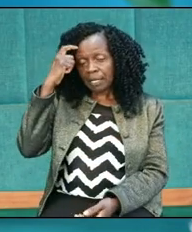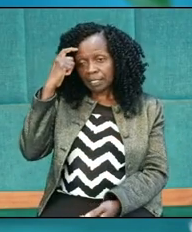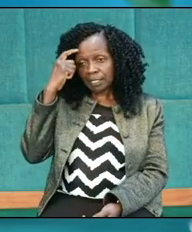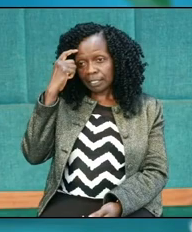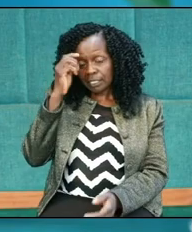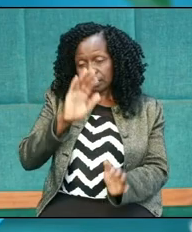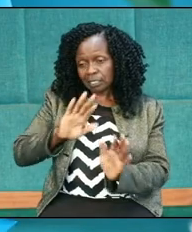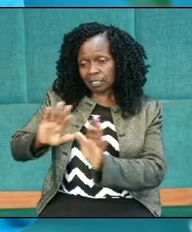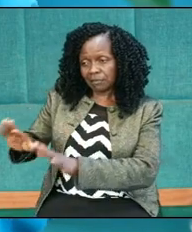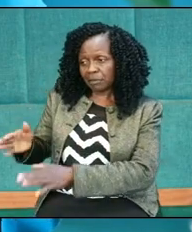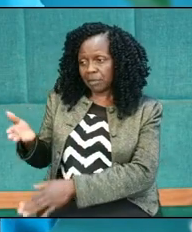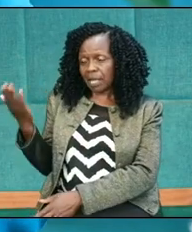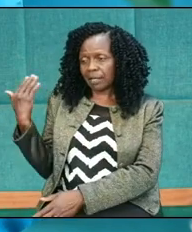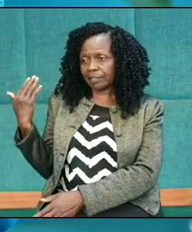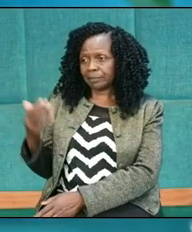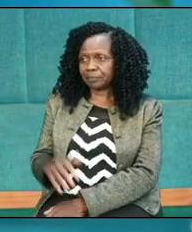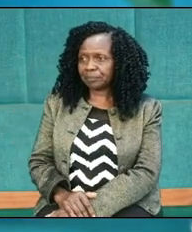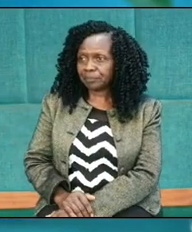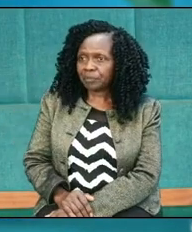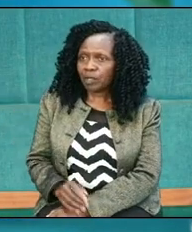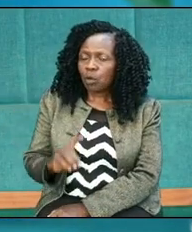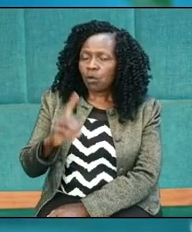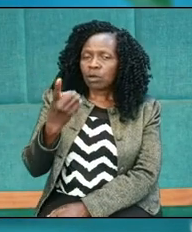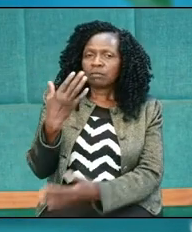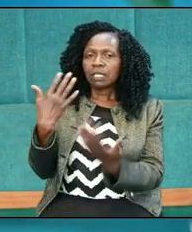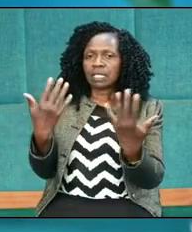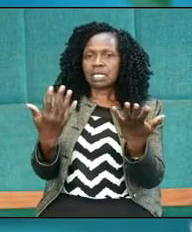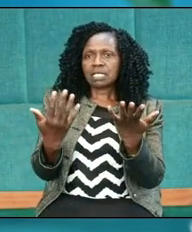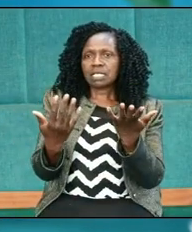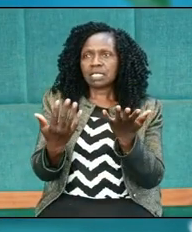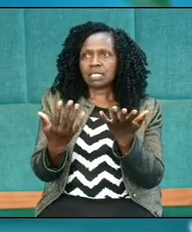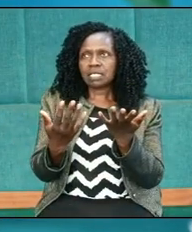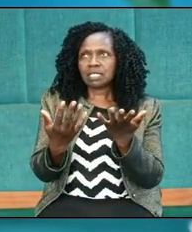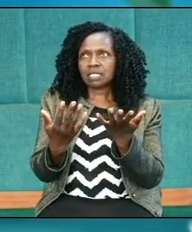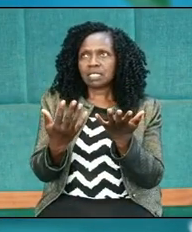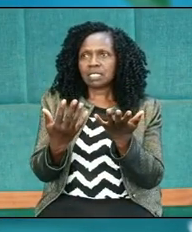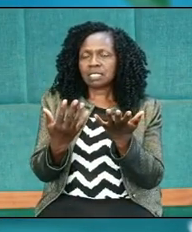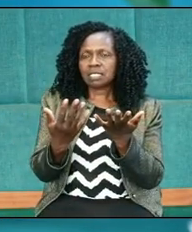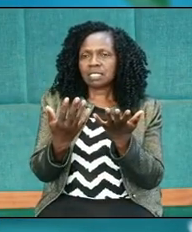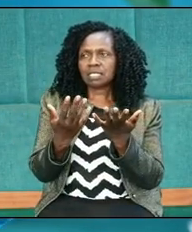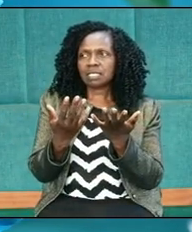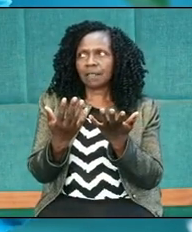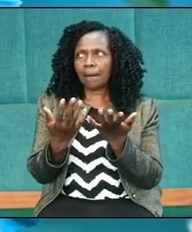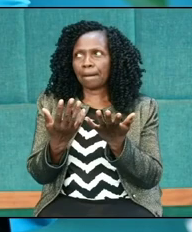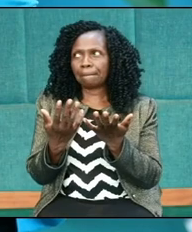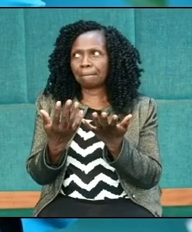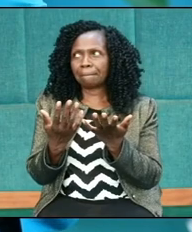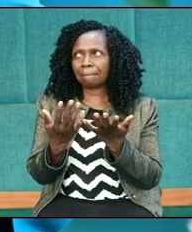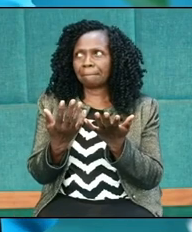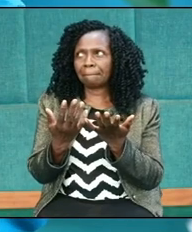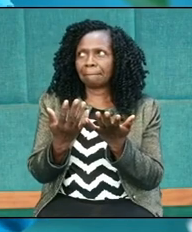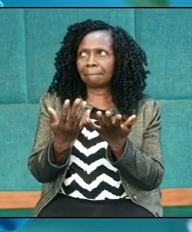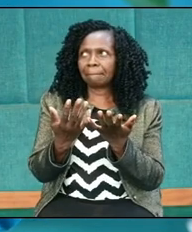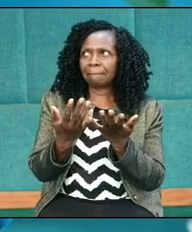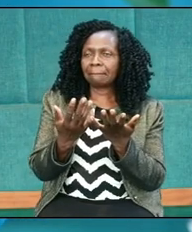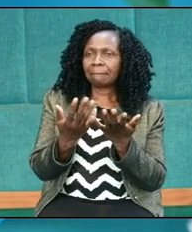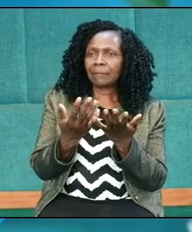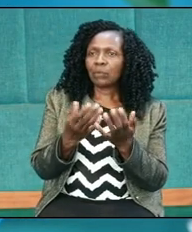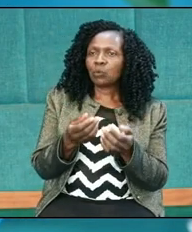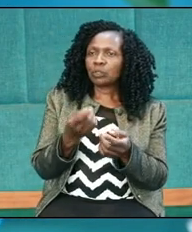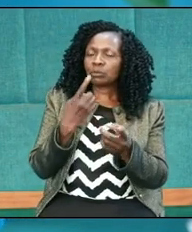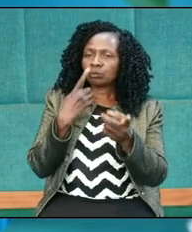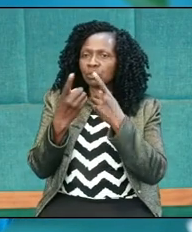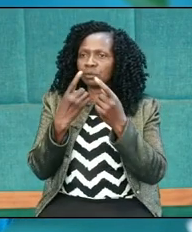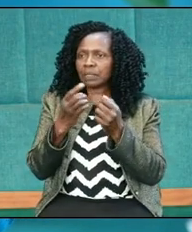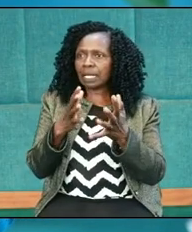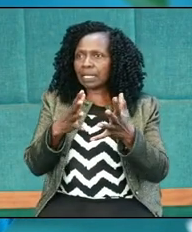almost left behind. One of the things that was coined by a great philosopher, as I said,